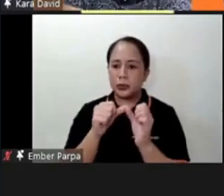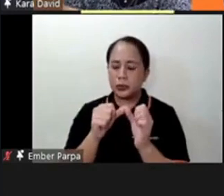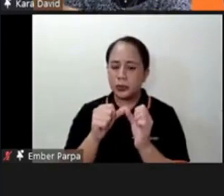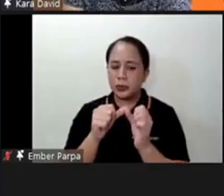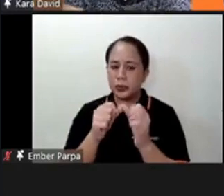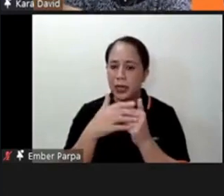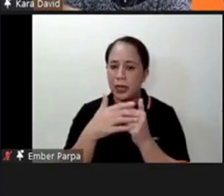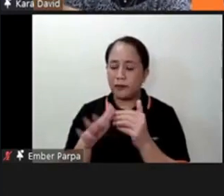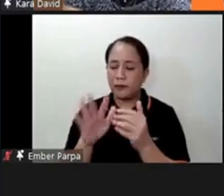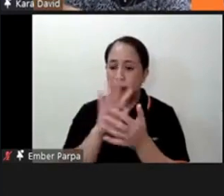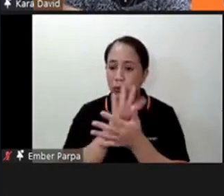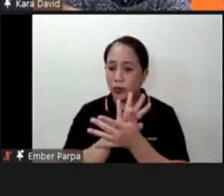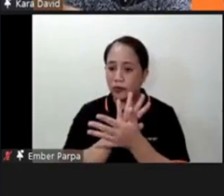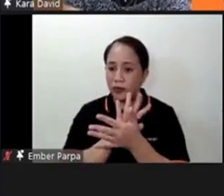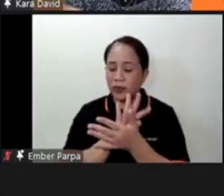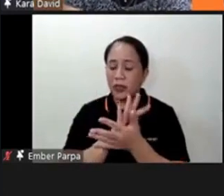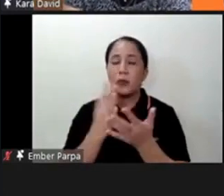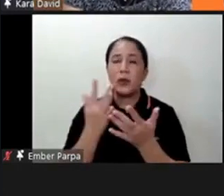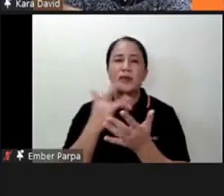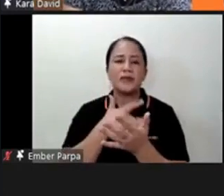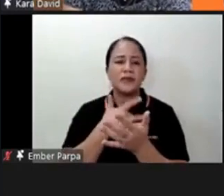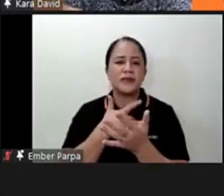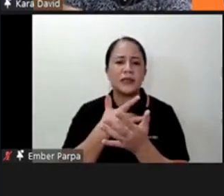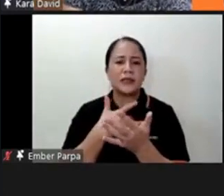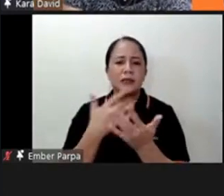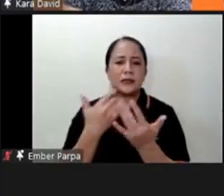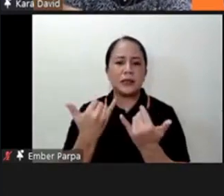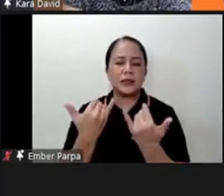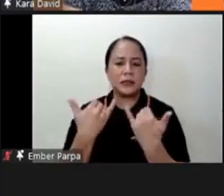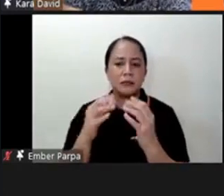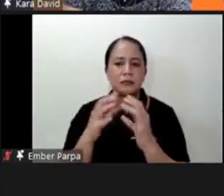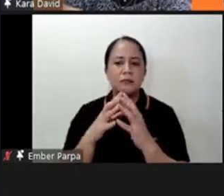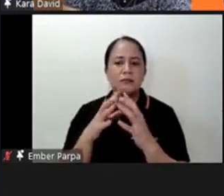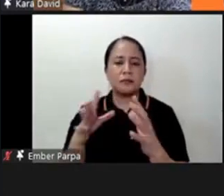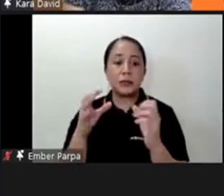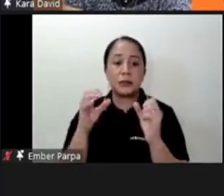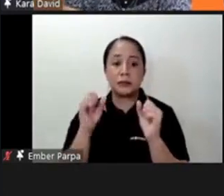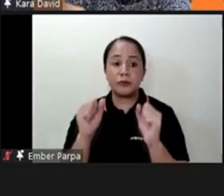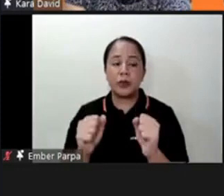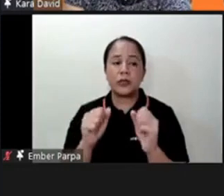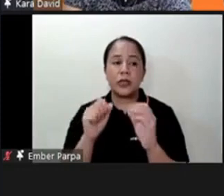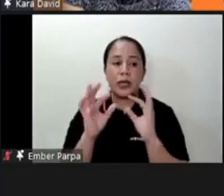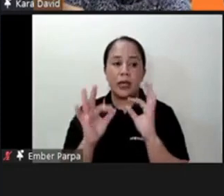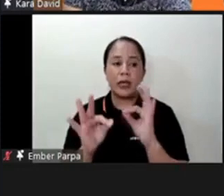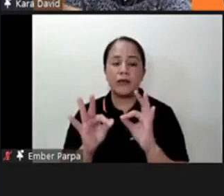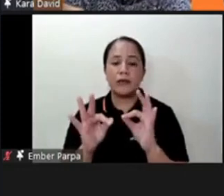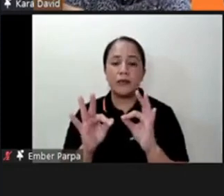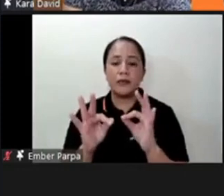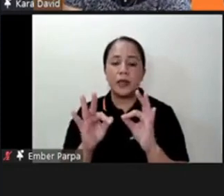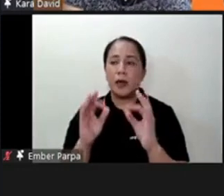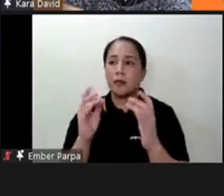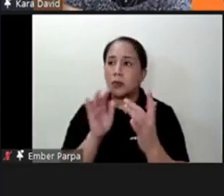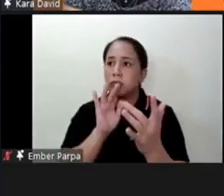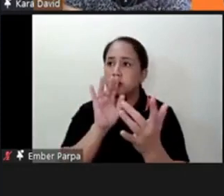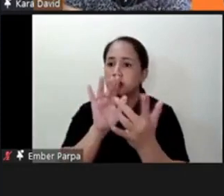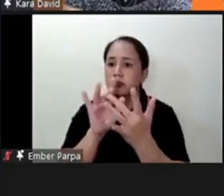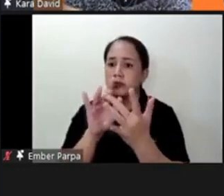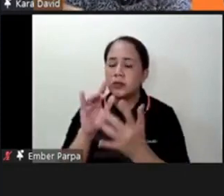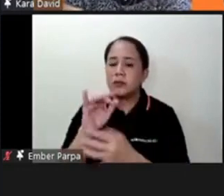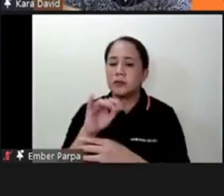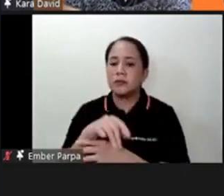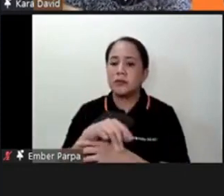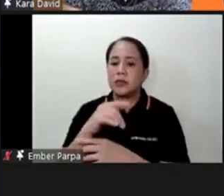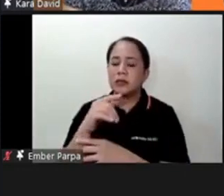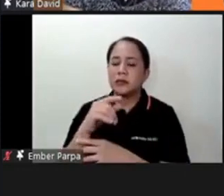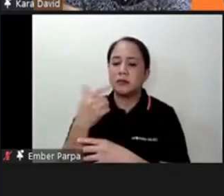no? Because we feel that it has so much potential in terms of reach, na pati yung mga GIDA